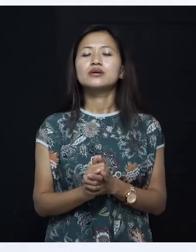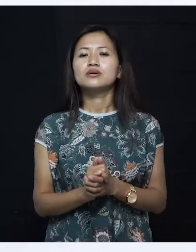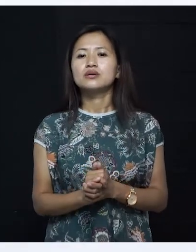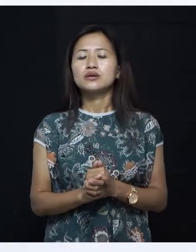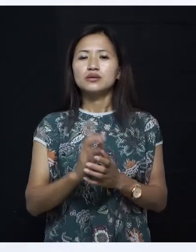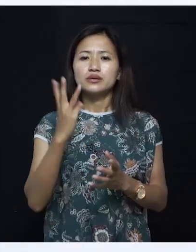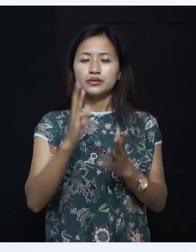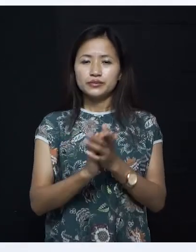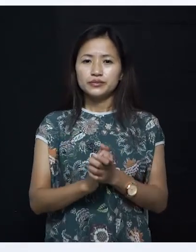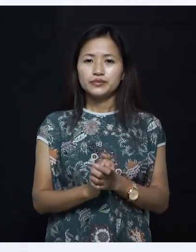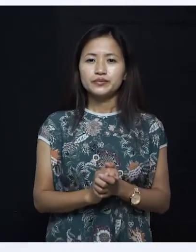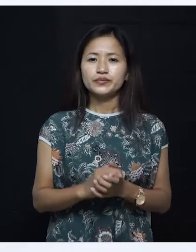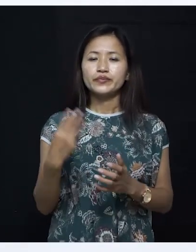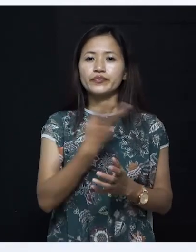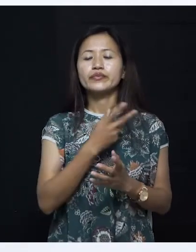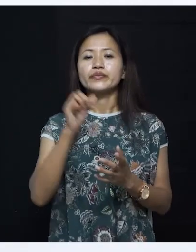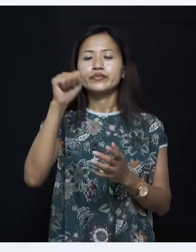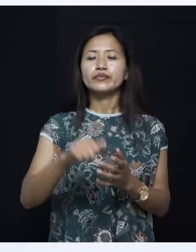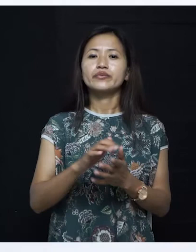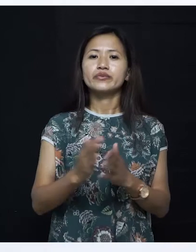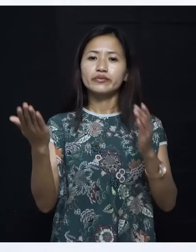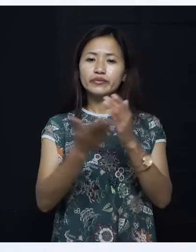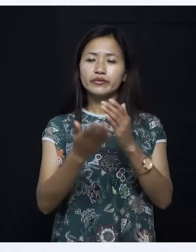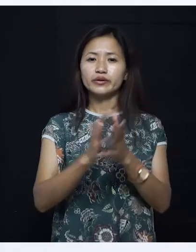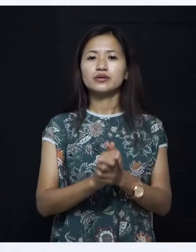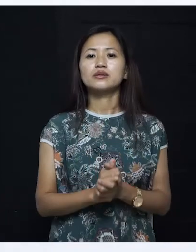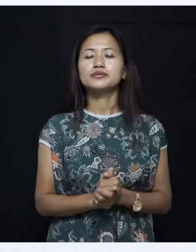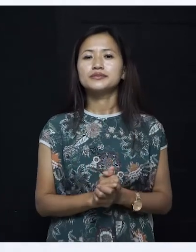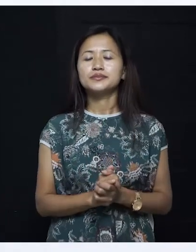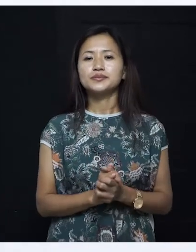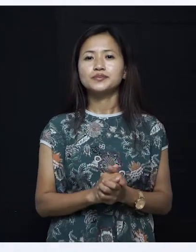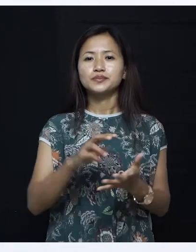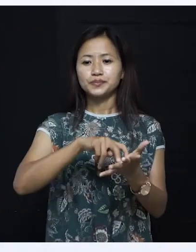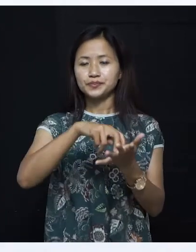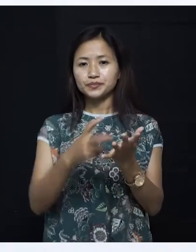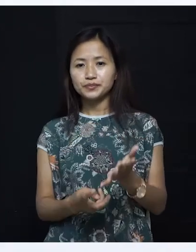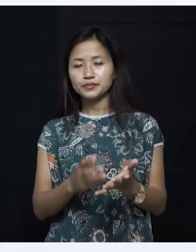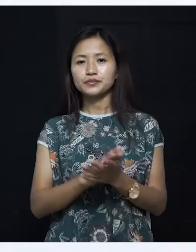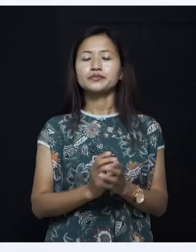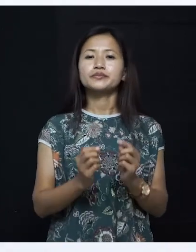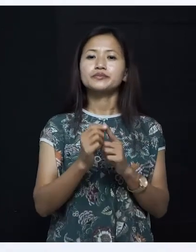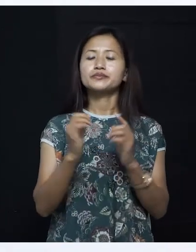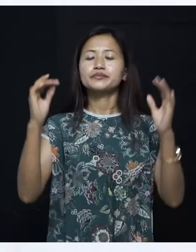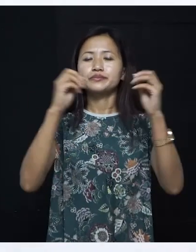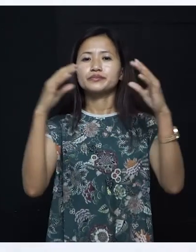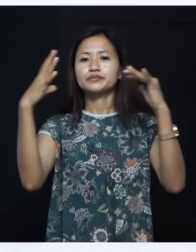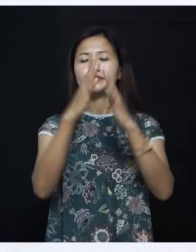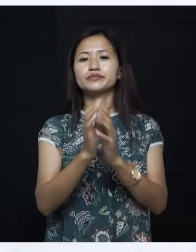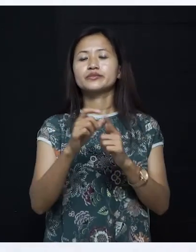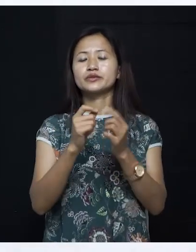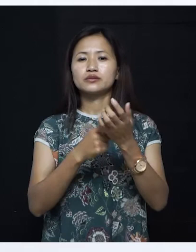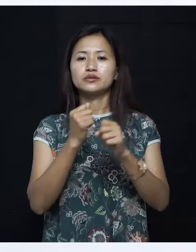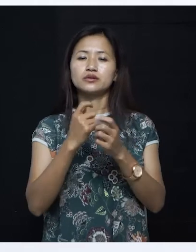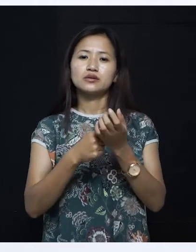ways through which we can cut down the pollution or the environmental